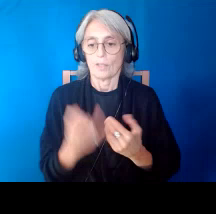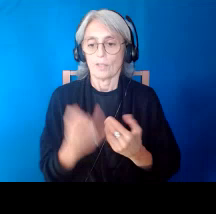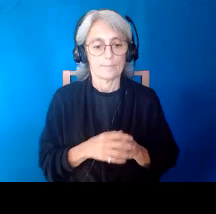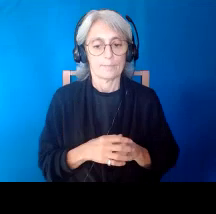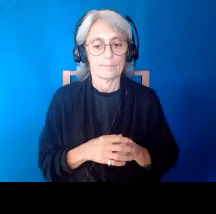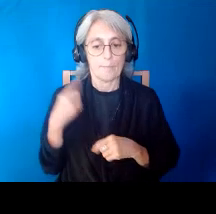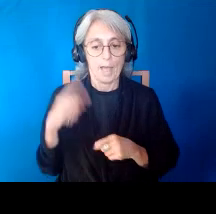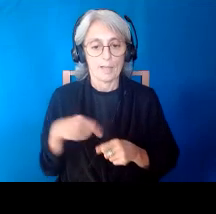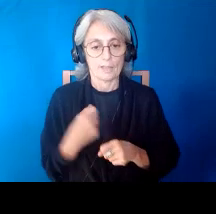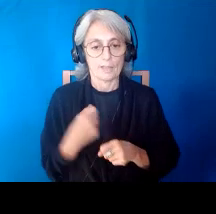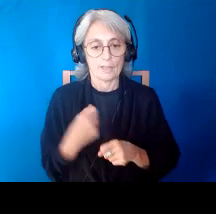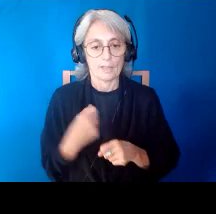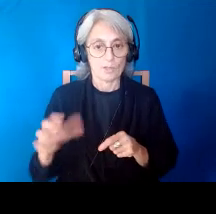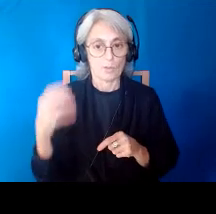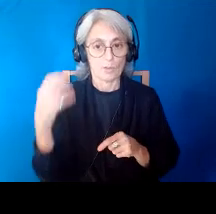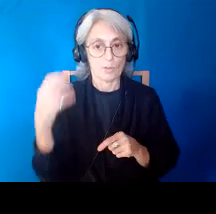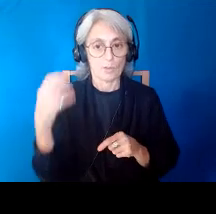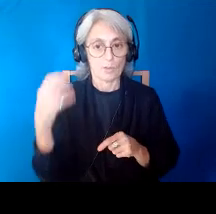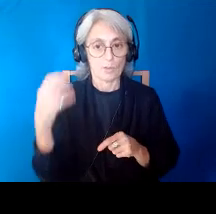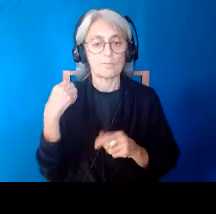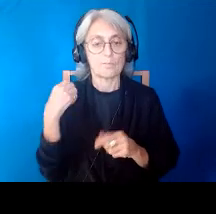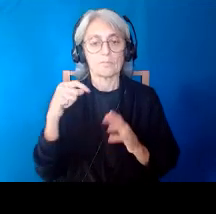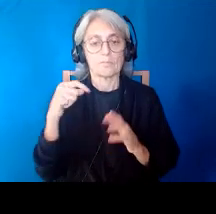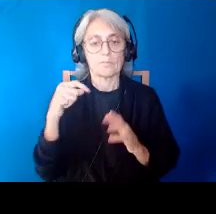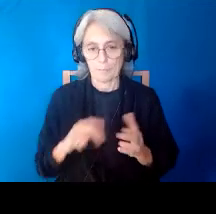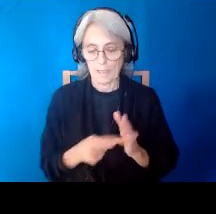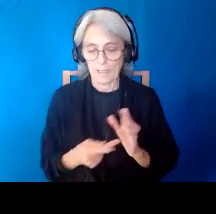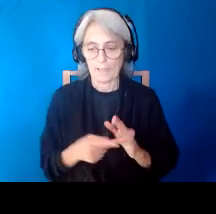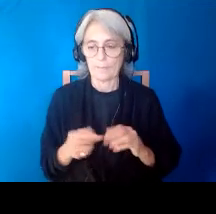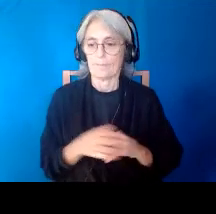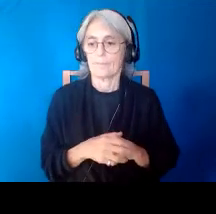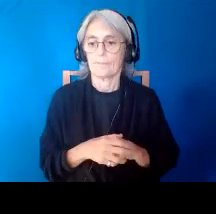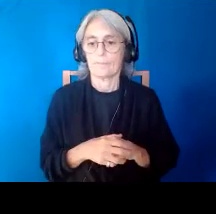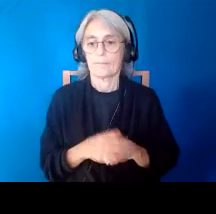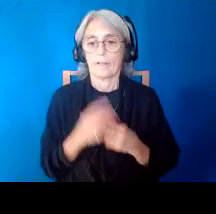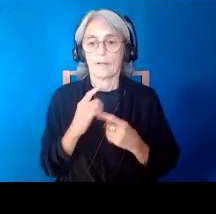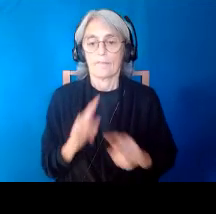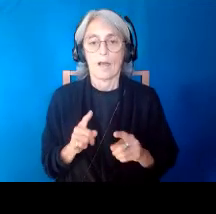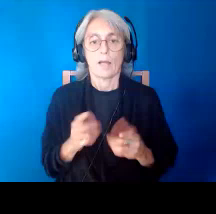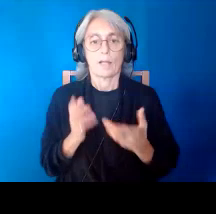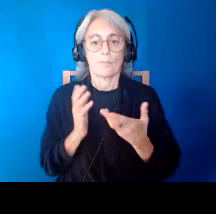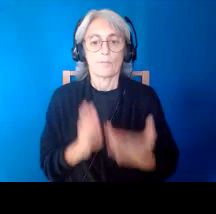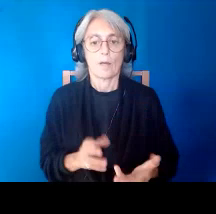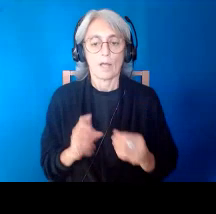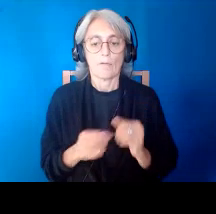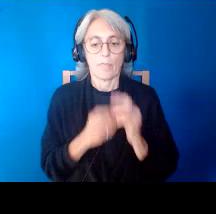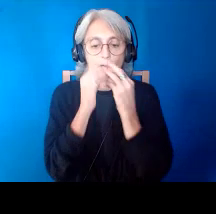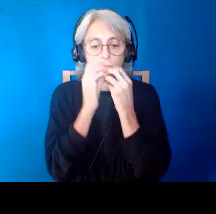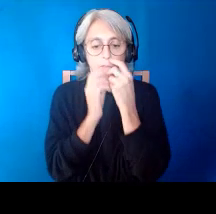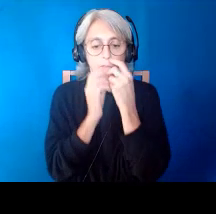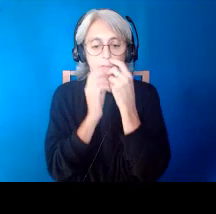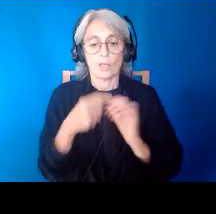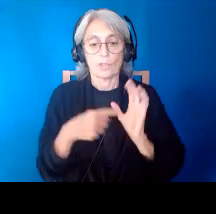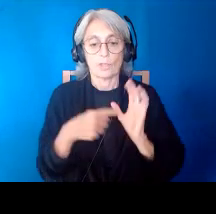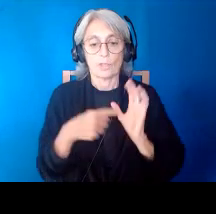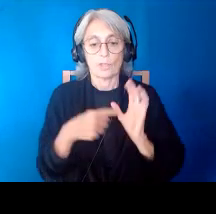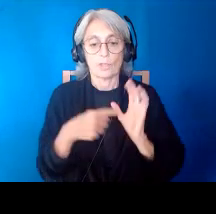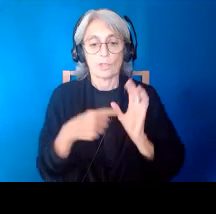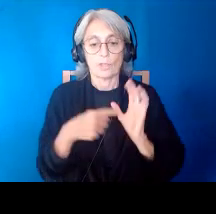your chair has been deeply meaningful. We have brought finally a document that reflects vision that we hold